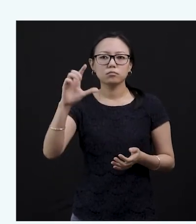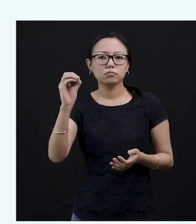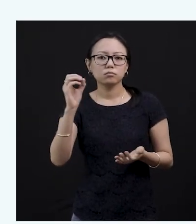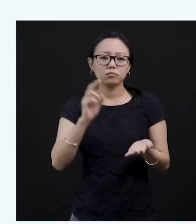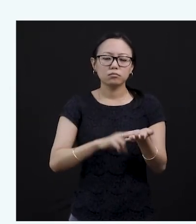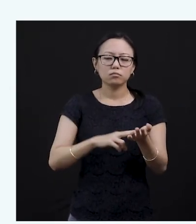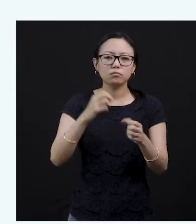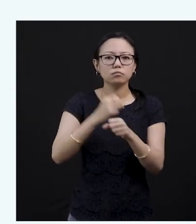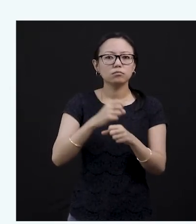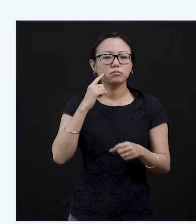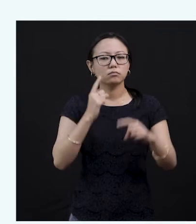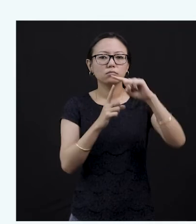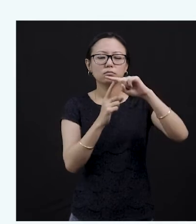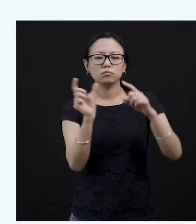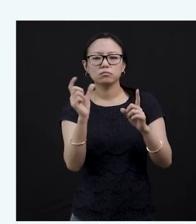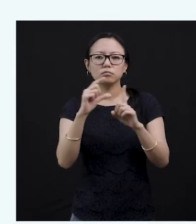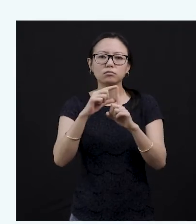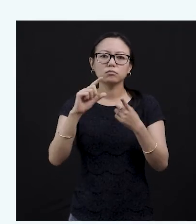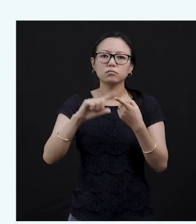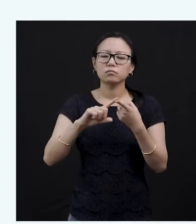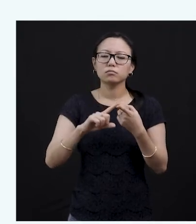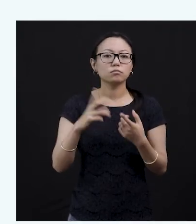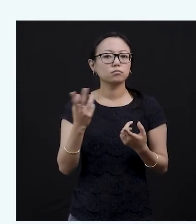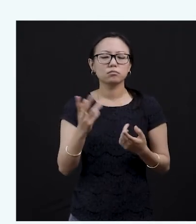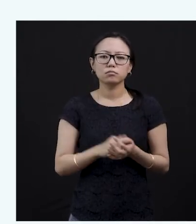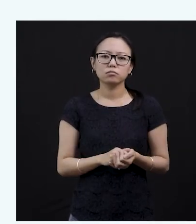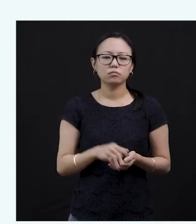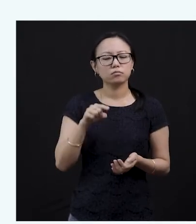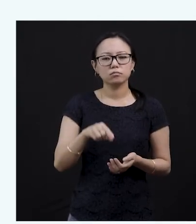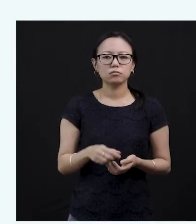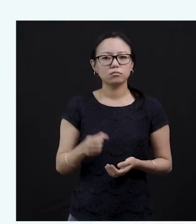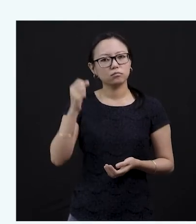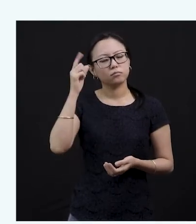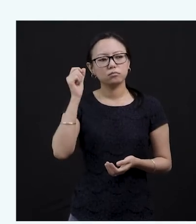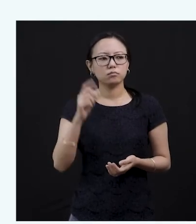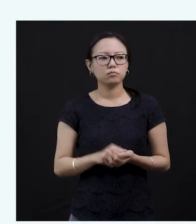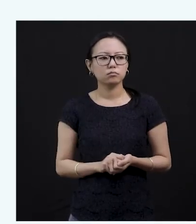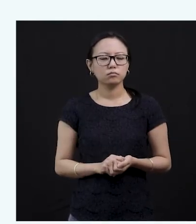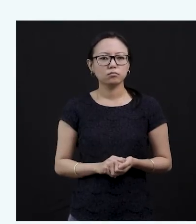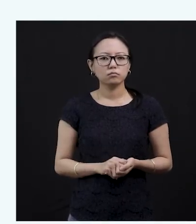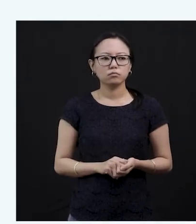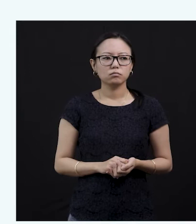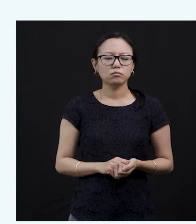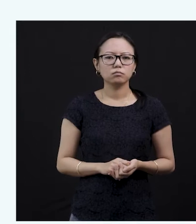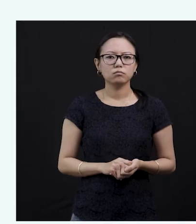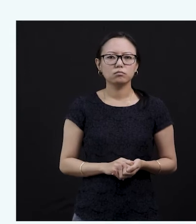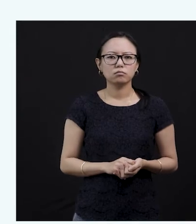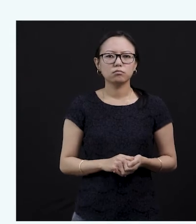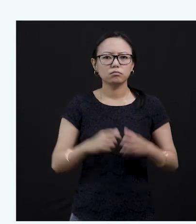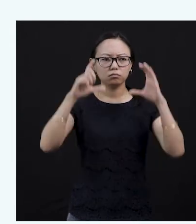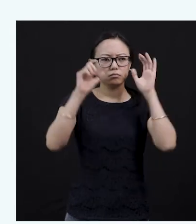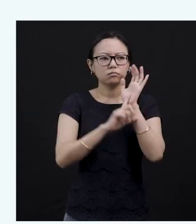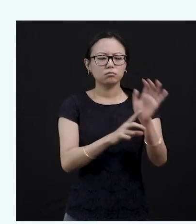middle I have marked with green color. It is known as equator. Okay, equator. Now equator is the